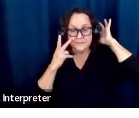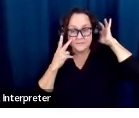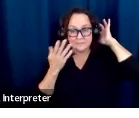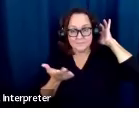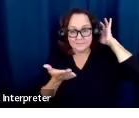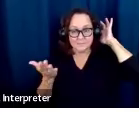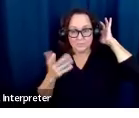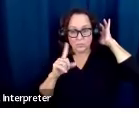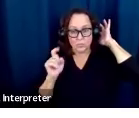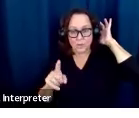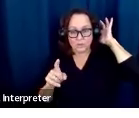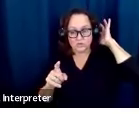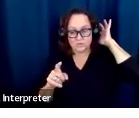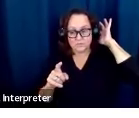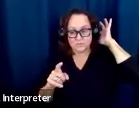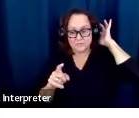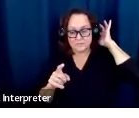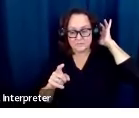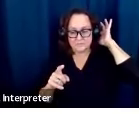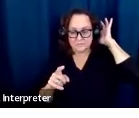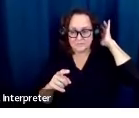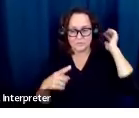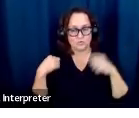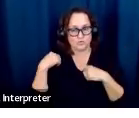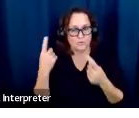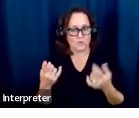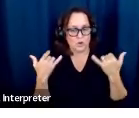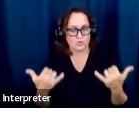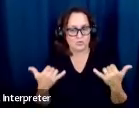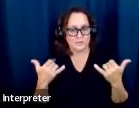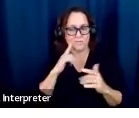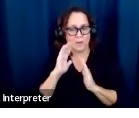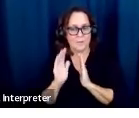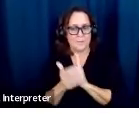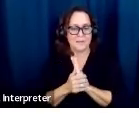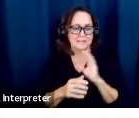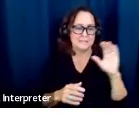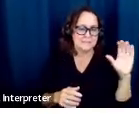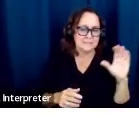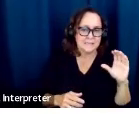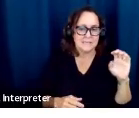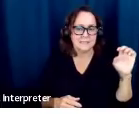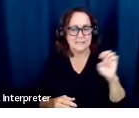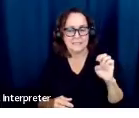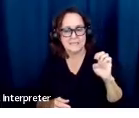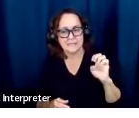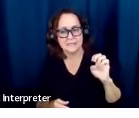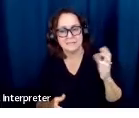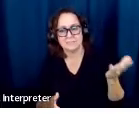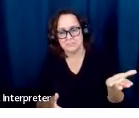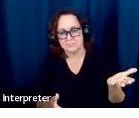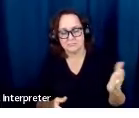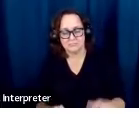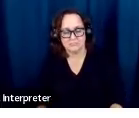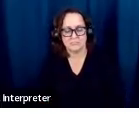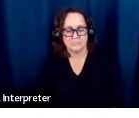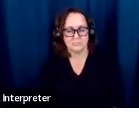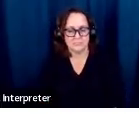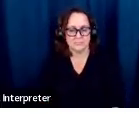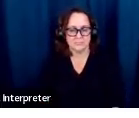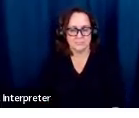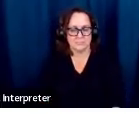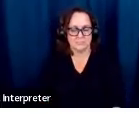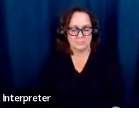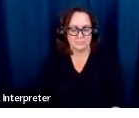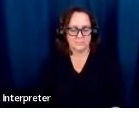are any questions on anything I presented so far today on Appendix C, Appendix E, Appendix B, anything else that we can answer for you